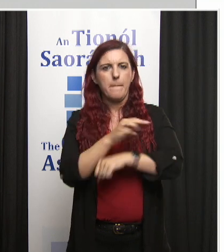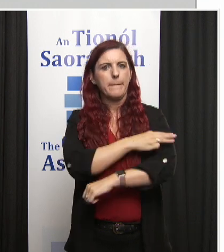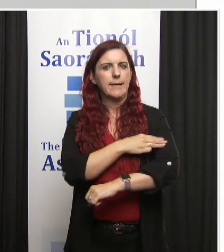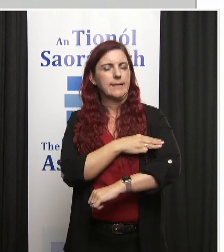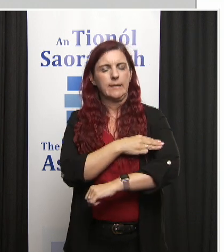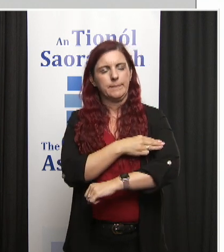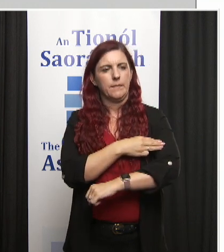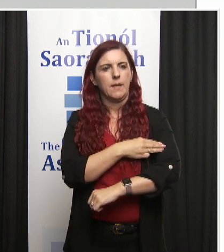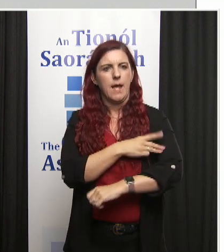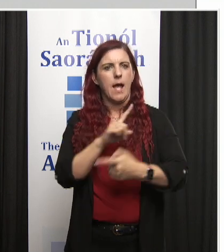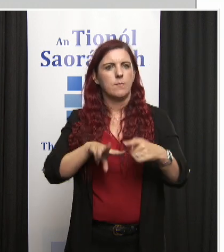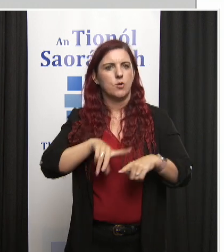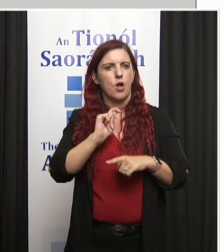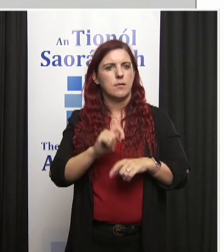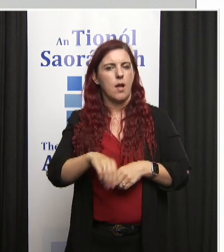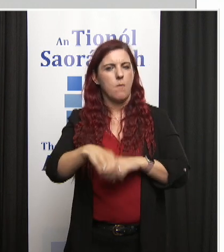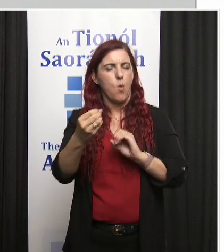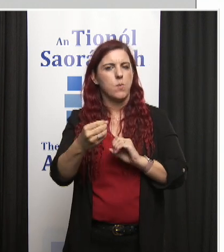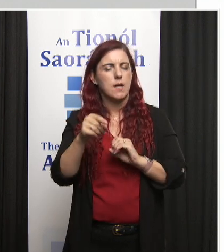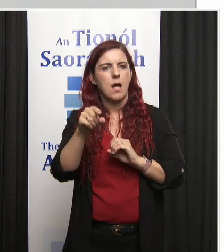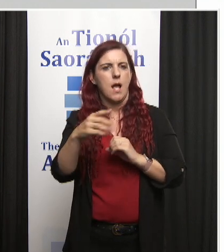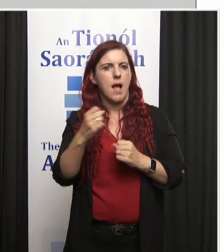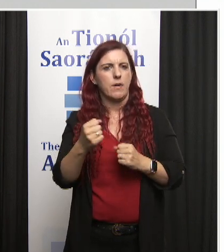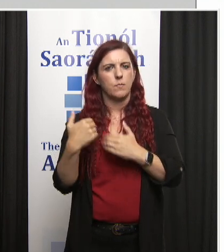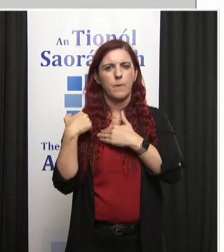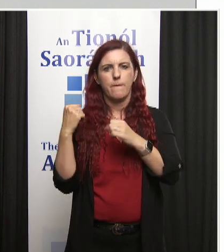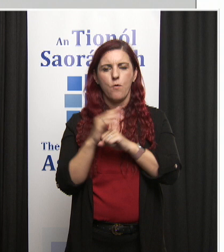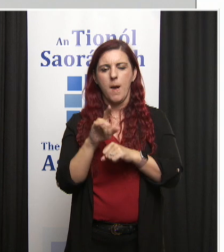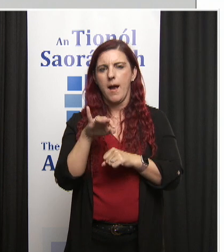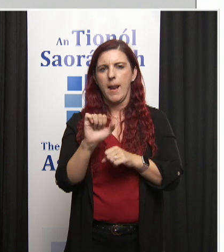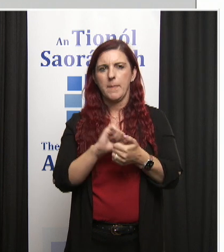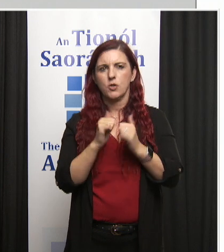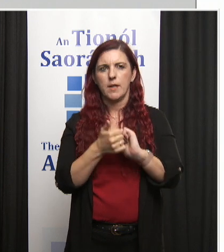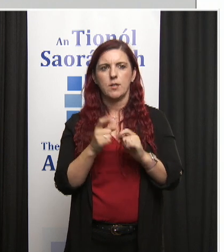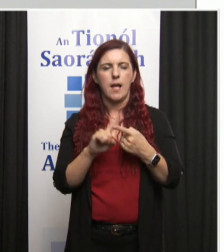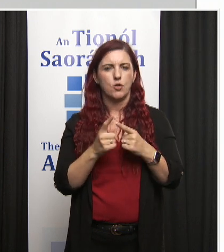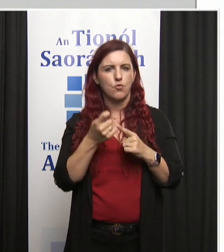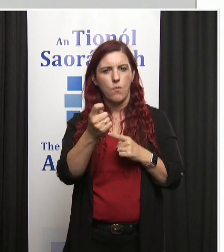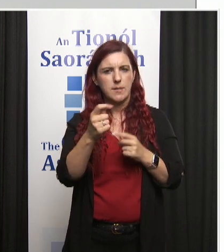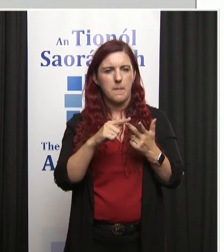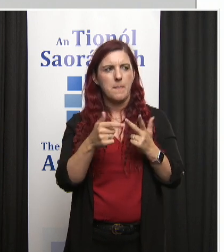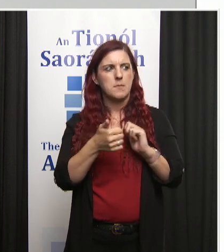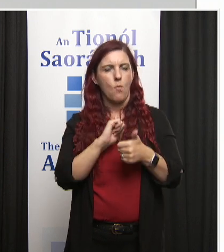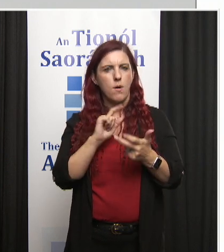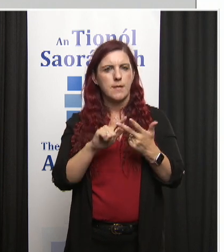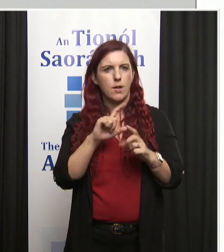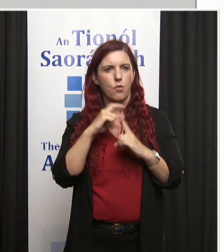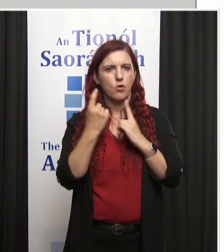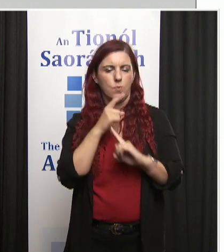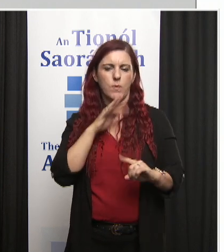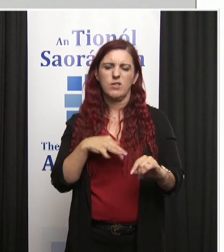The majority opposed the DEM having responsibility for climate change and tourism, sport and culture. I think we felt